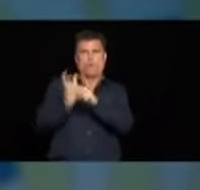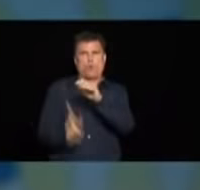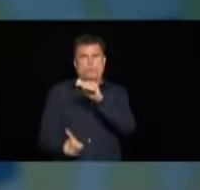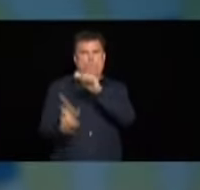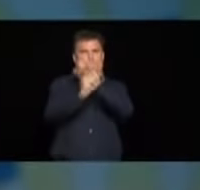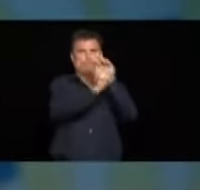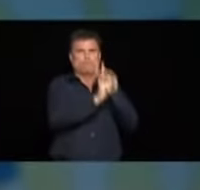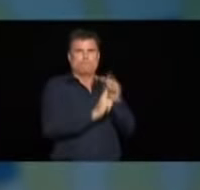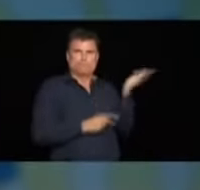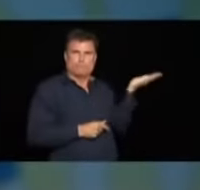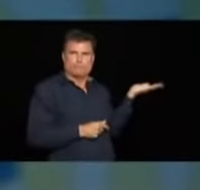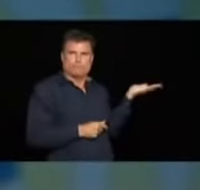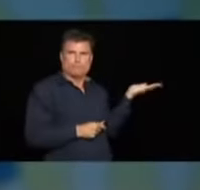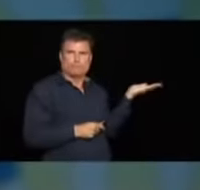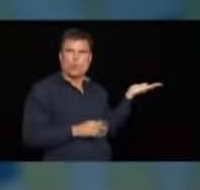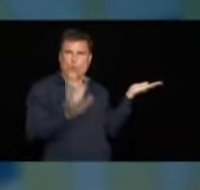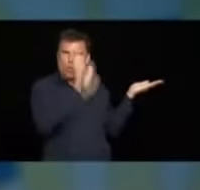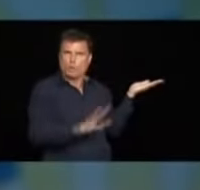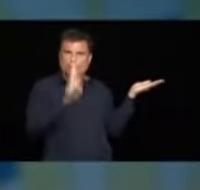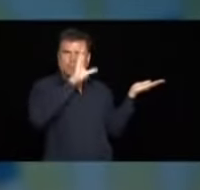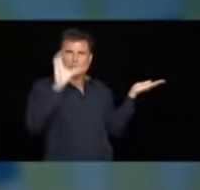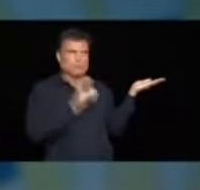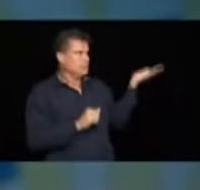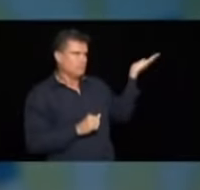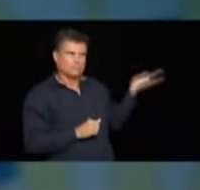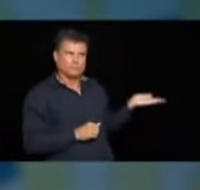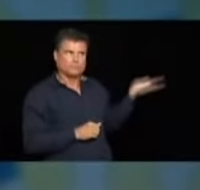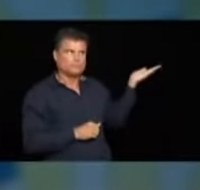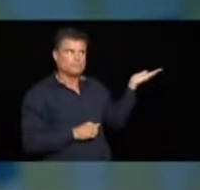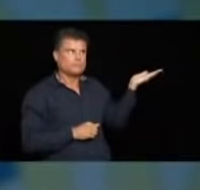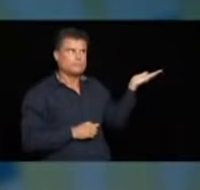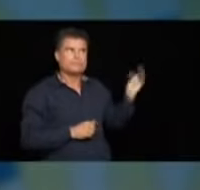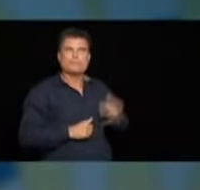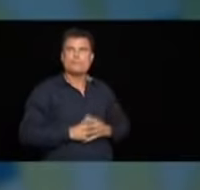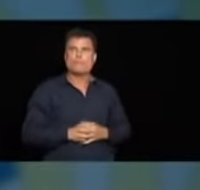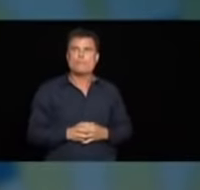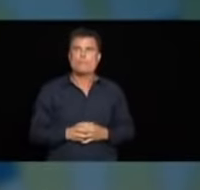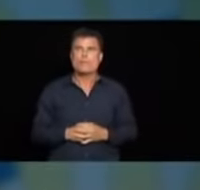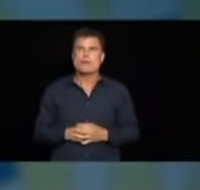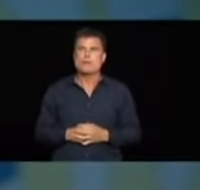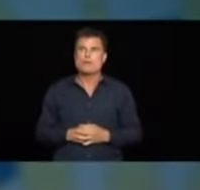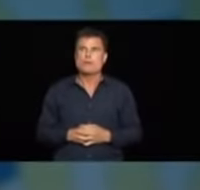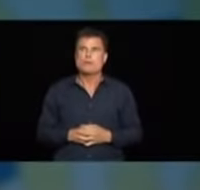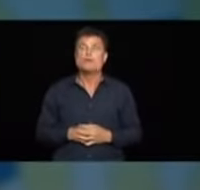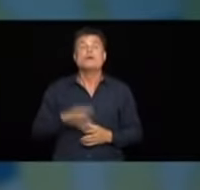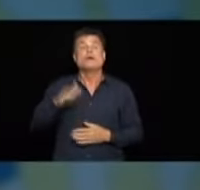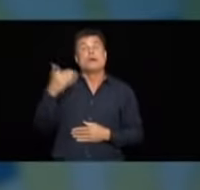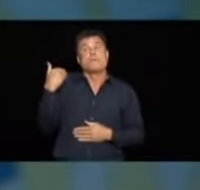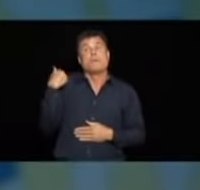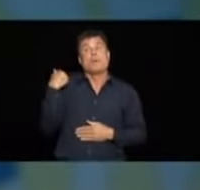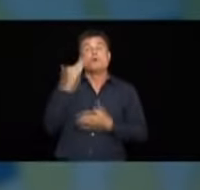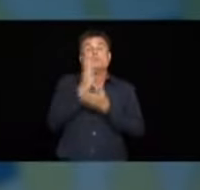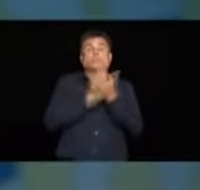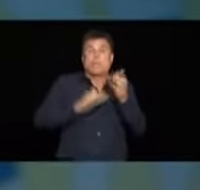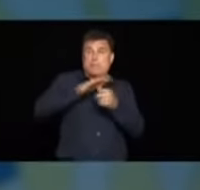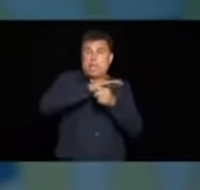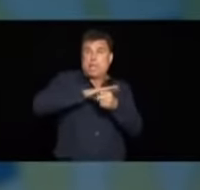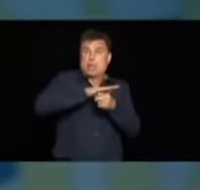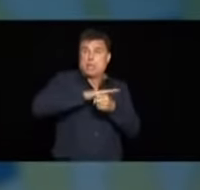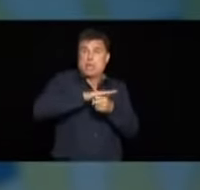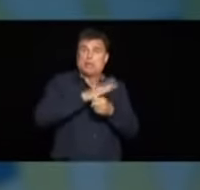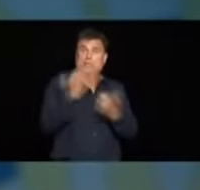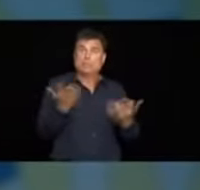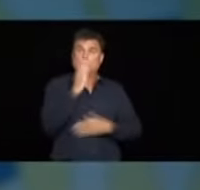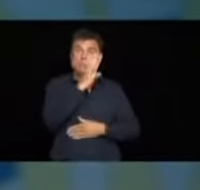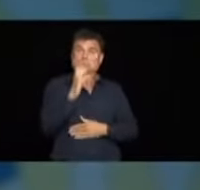seen active cases in areas that had not had previous cases, or at least hadn't for some time. And